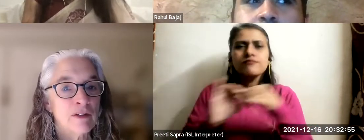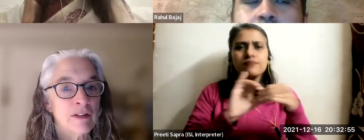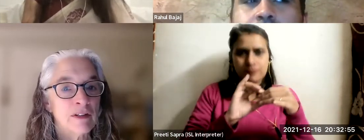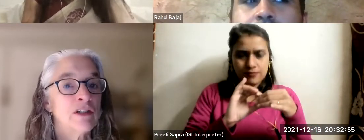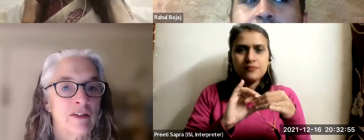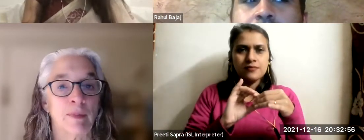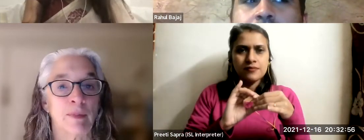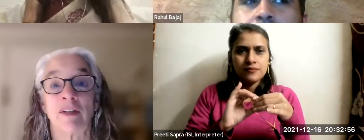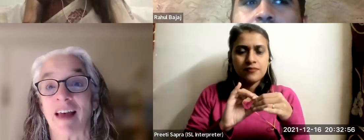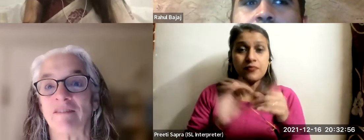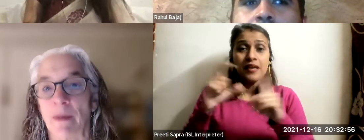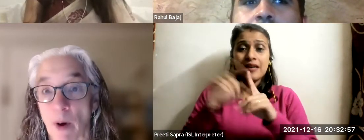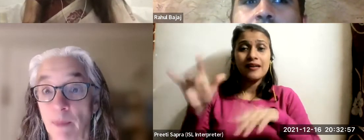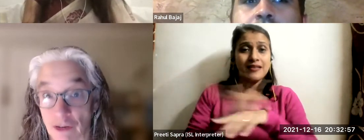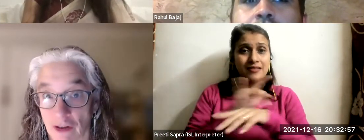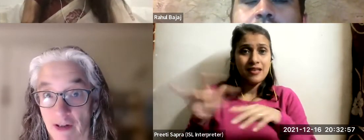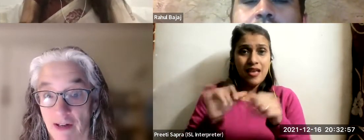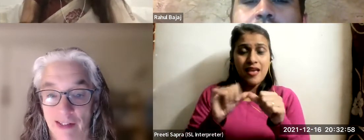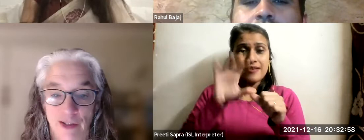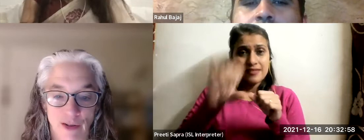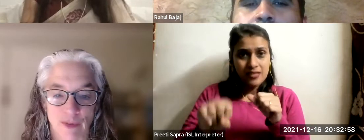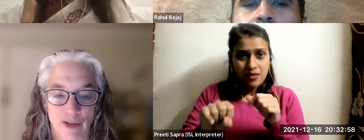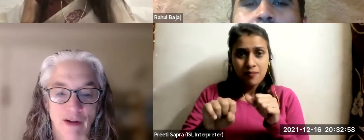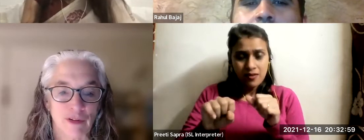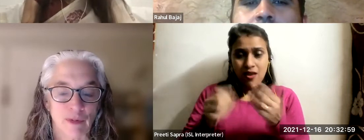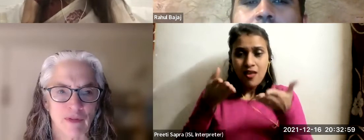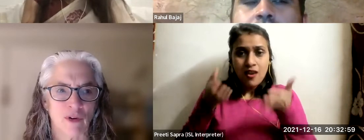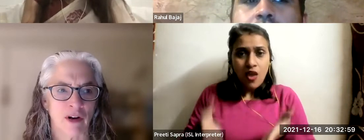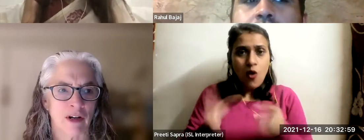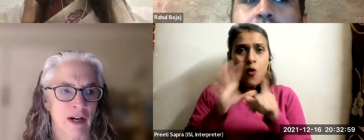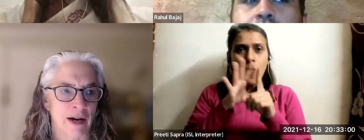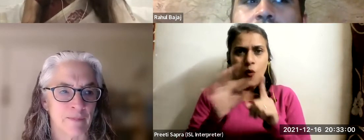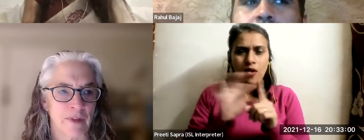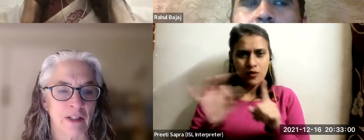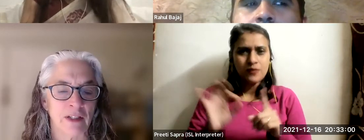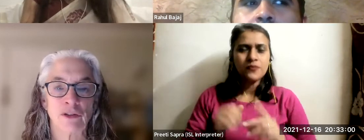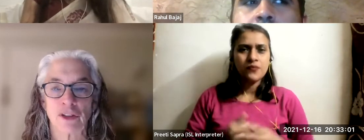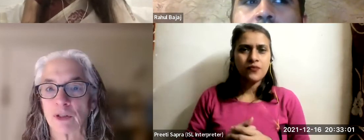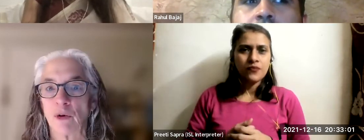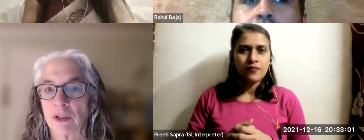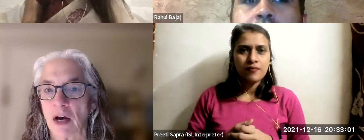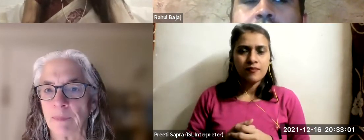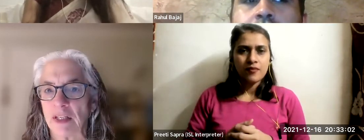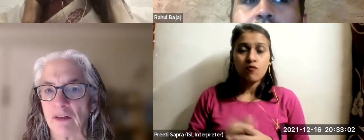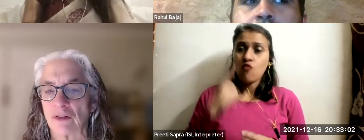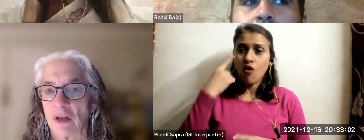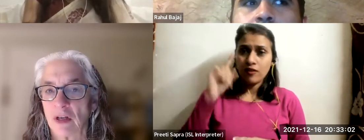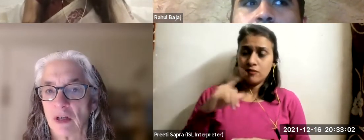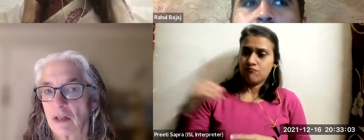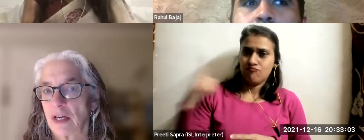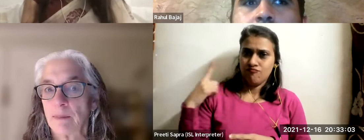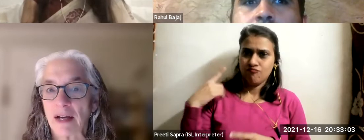their digital accessibility is having a moment. There was a reference before, the leadership global